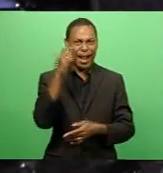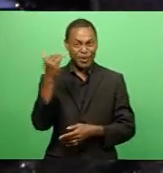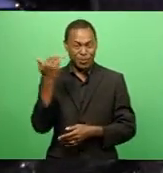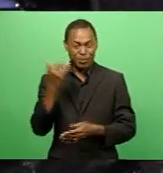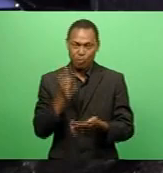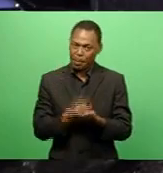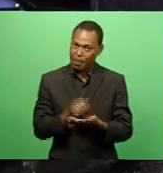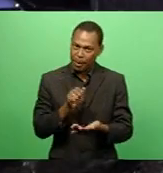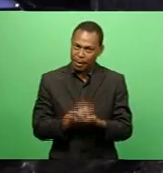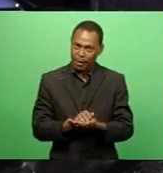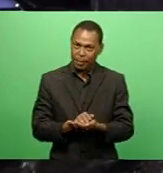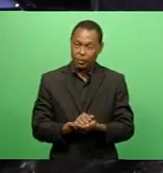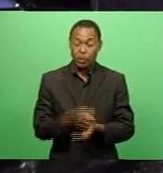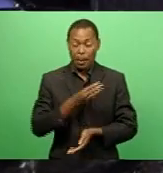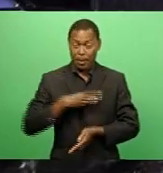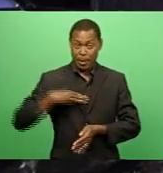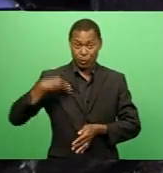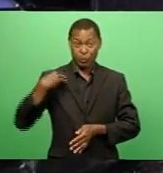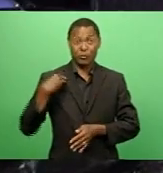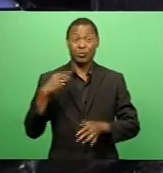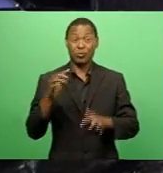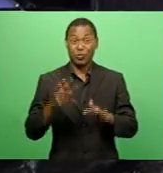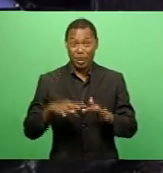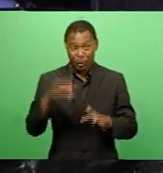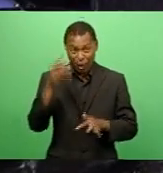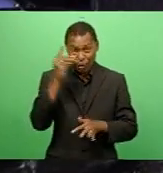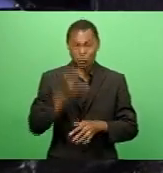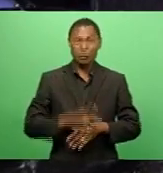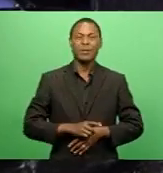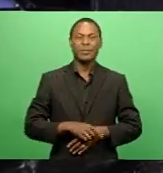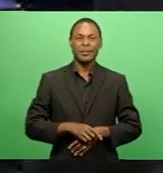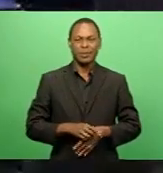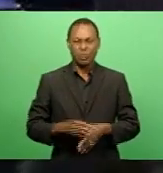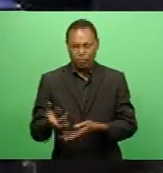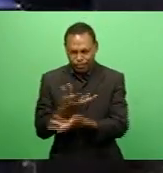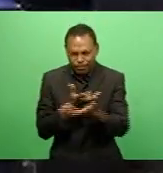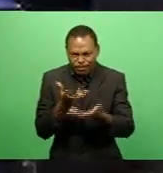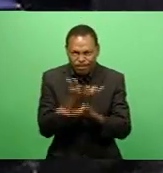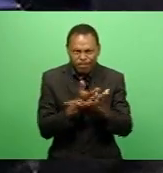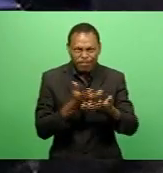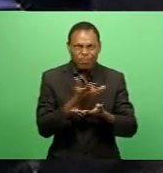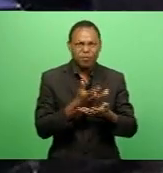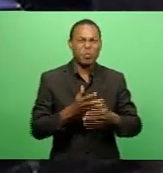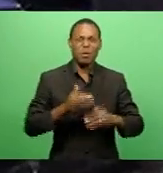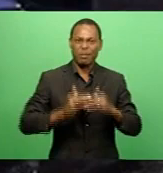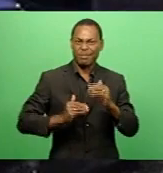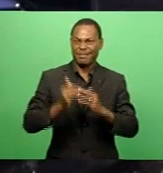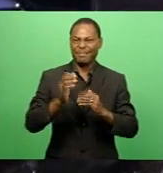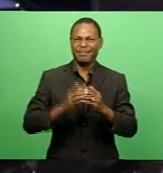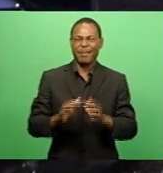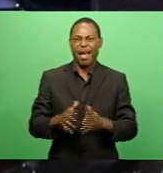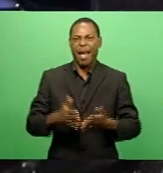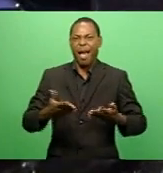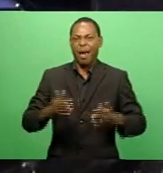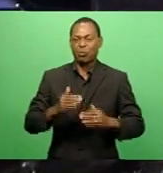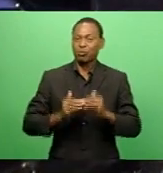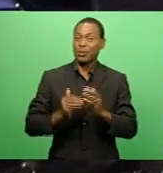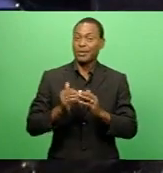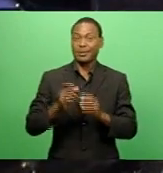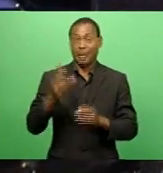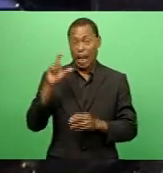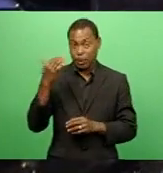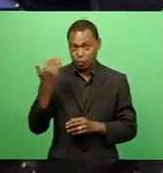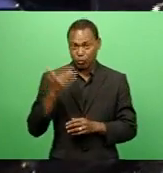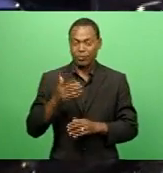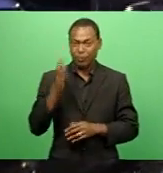the Ministry of Education and building contractors are now in talks over the construction of classrooms for these schools.